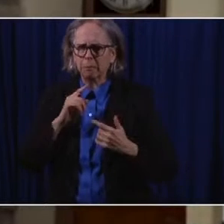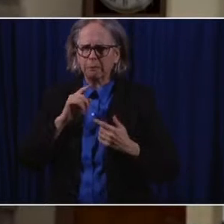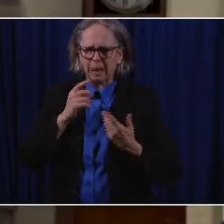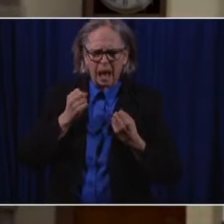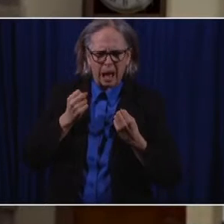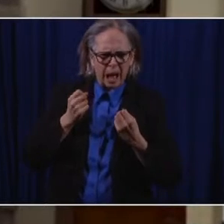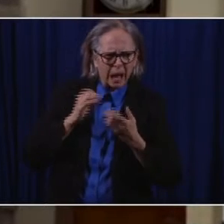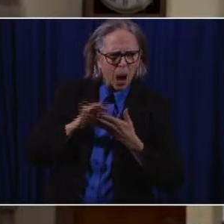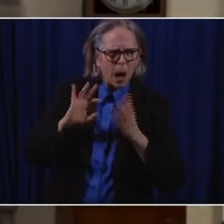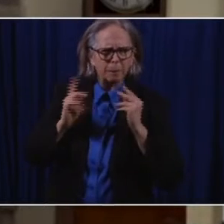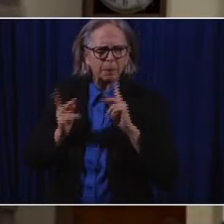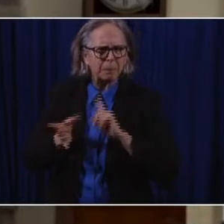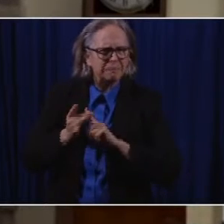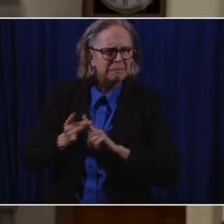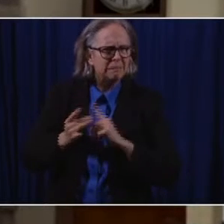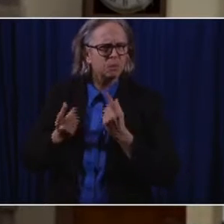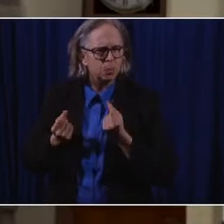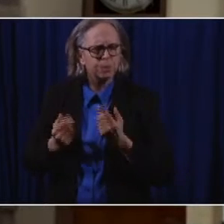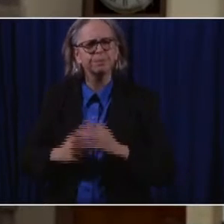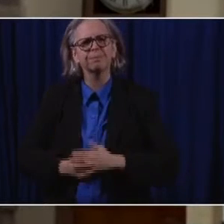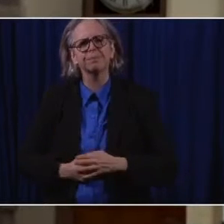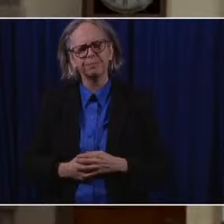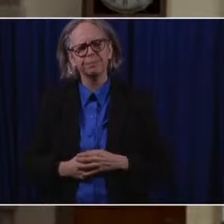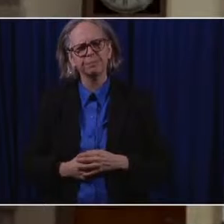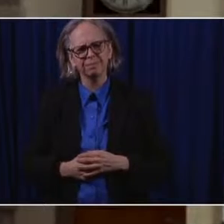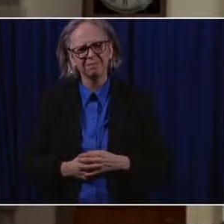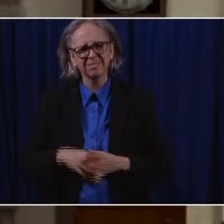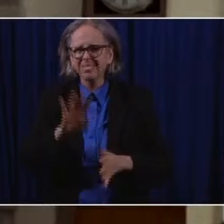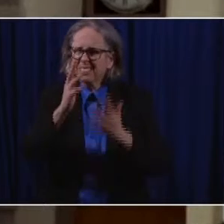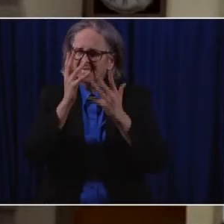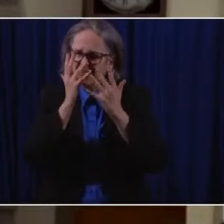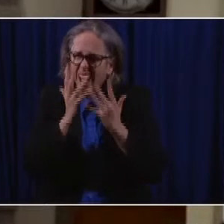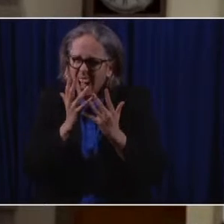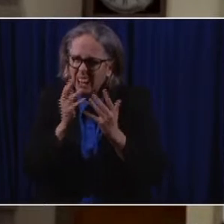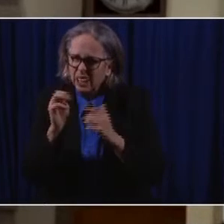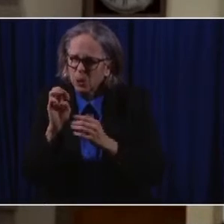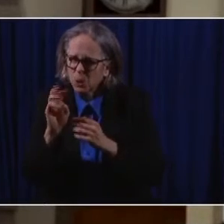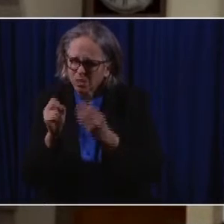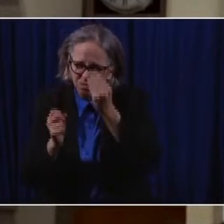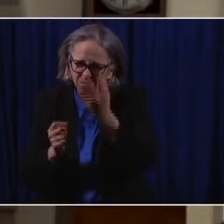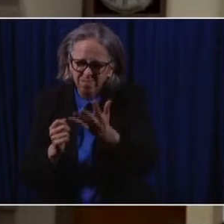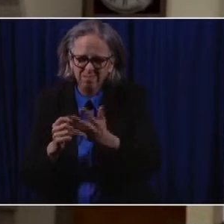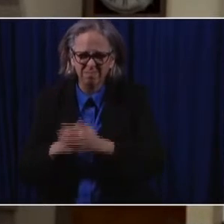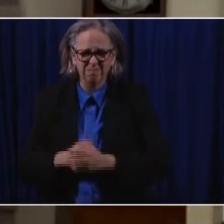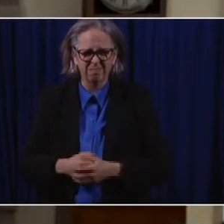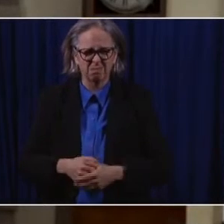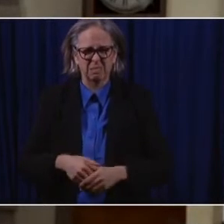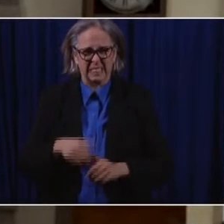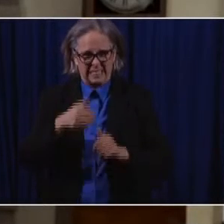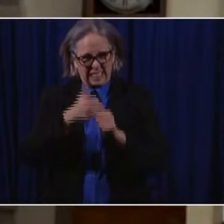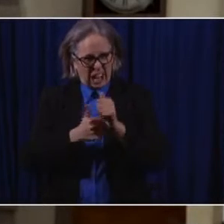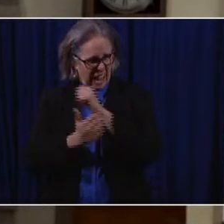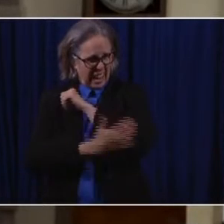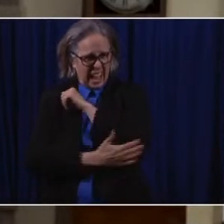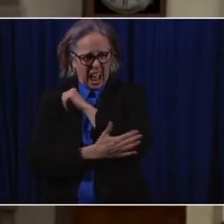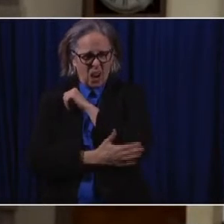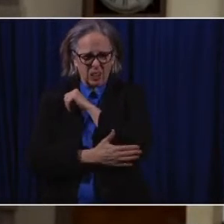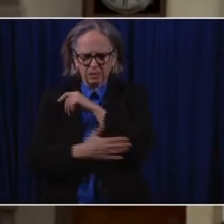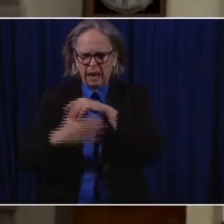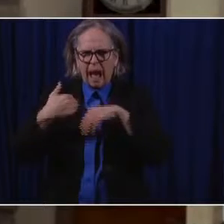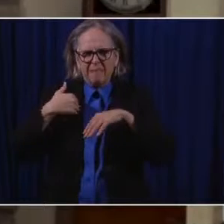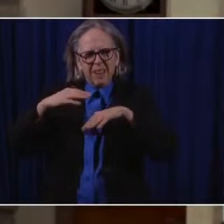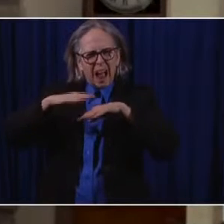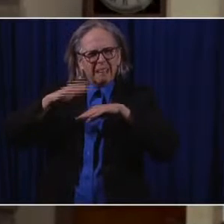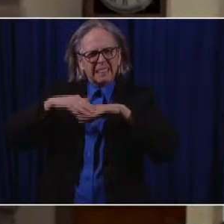Every county, very, very sadly, is at least 3 times over the number